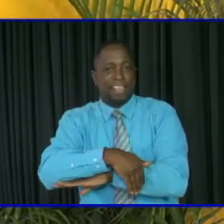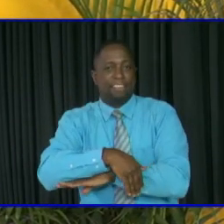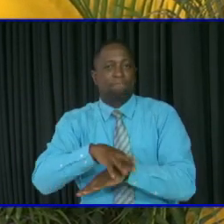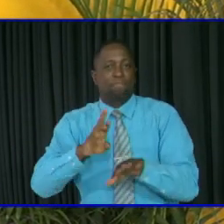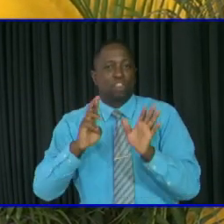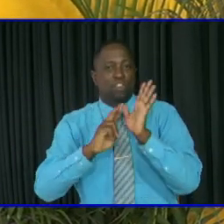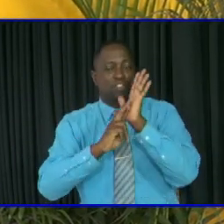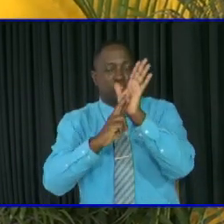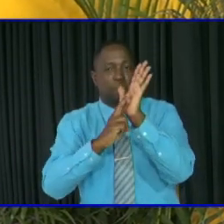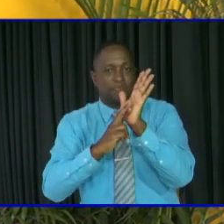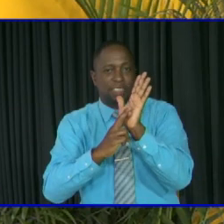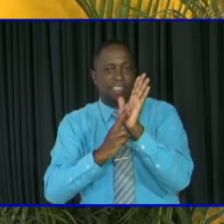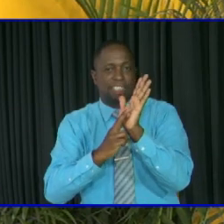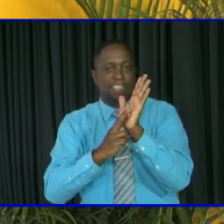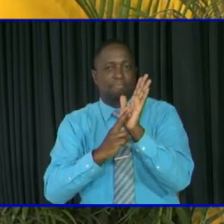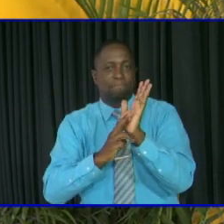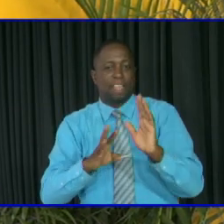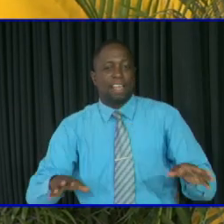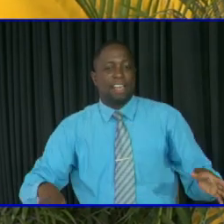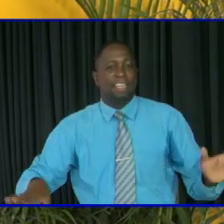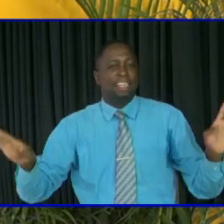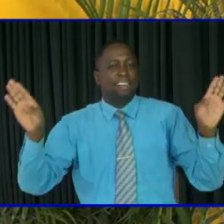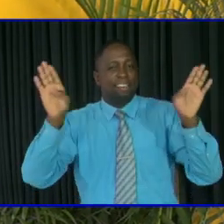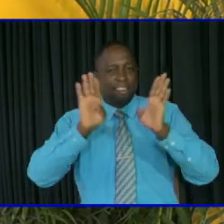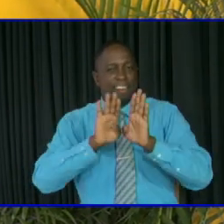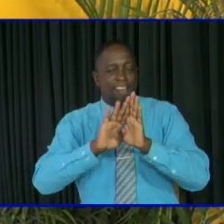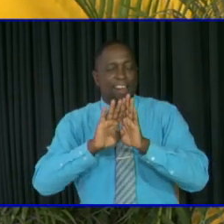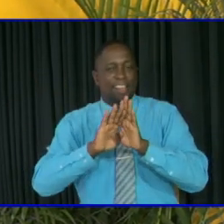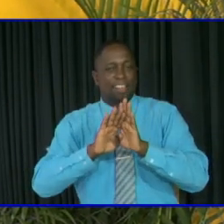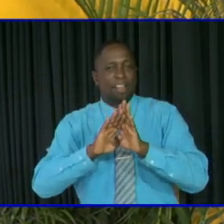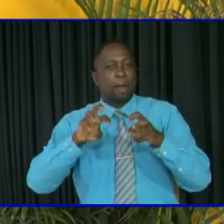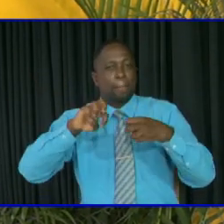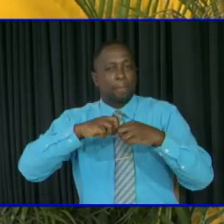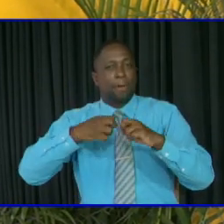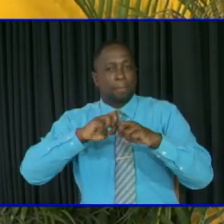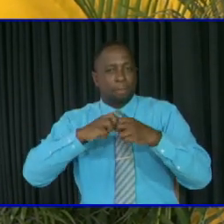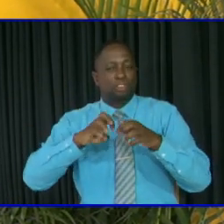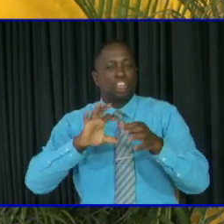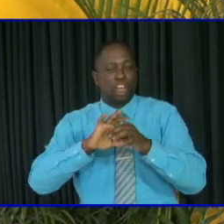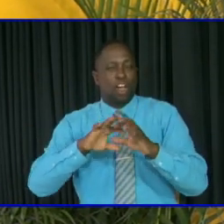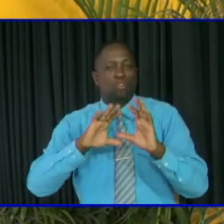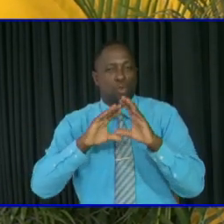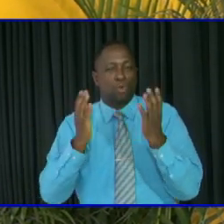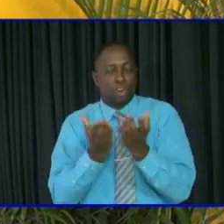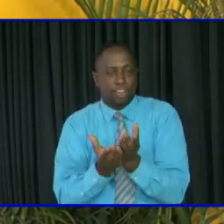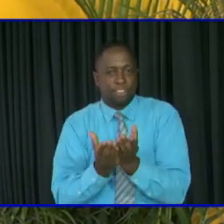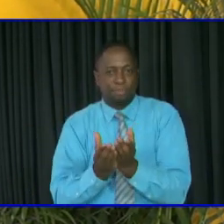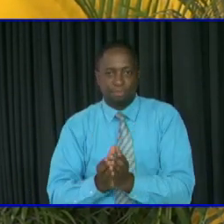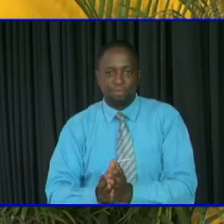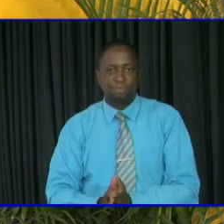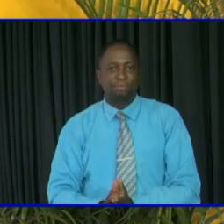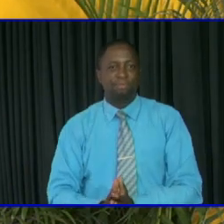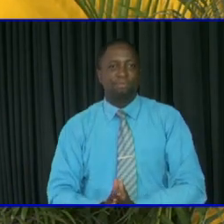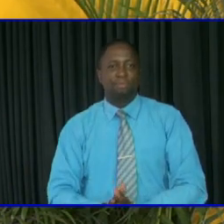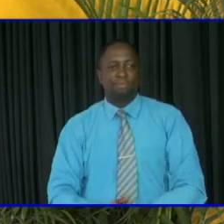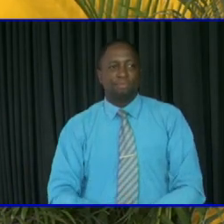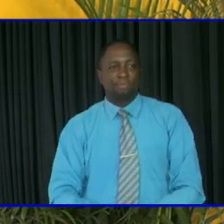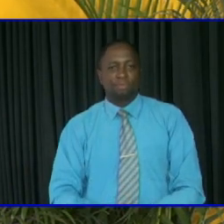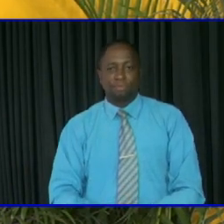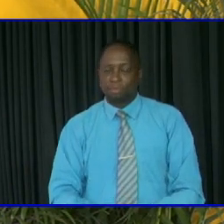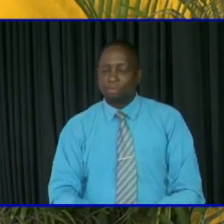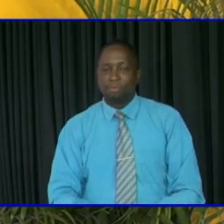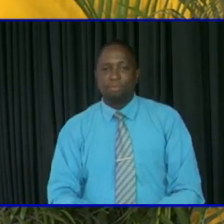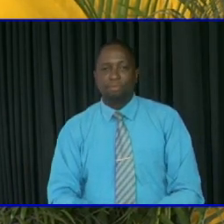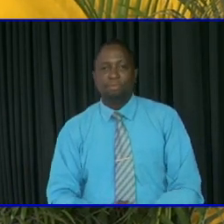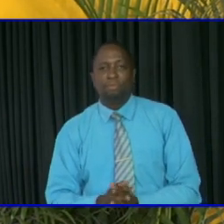says that we should cast off the works of darkness. I want you to know that the word cast off doesn't mean